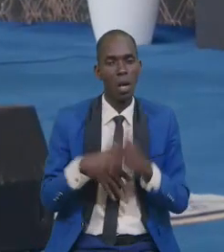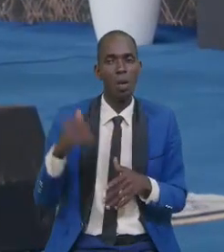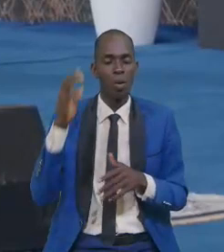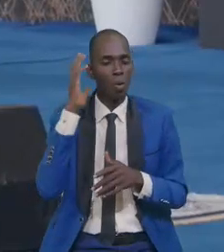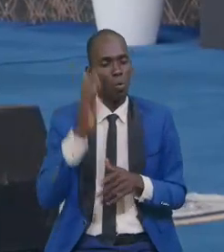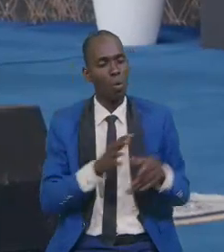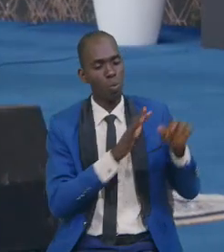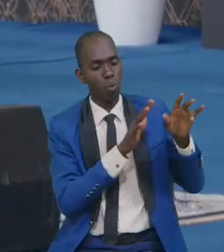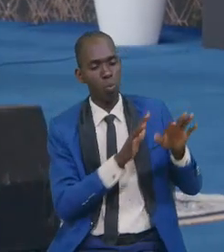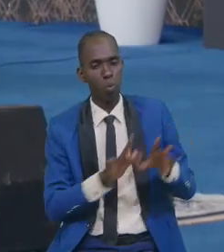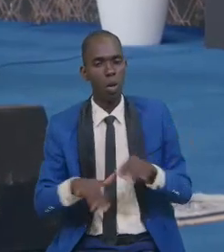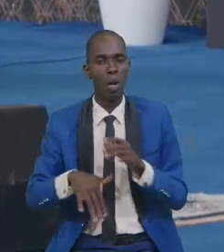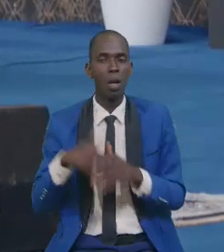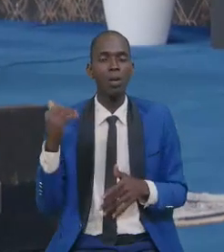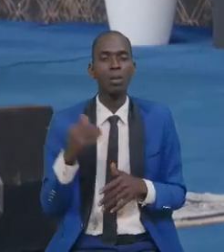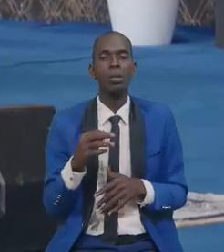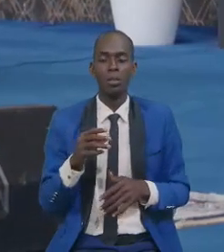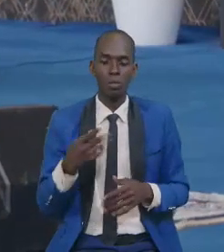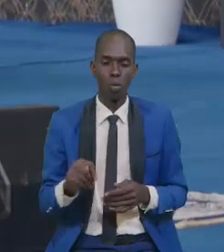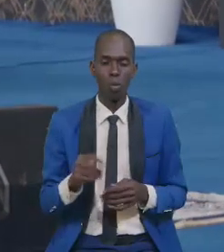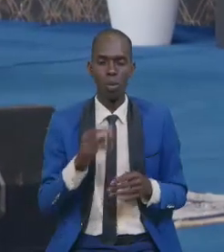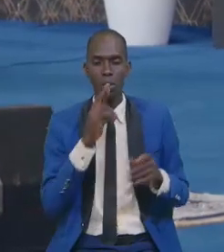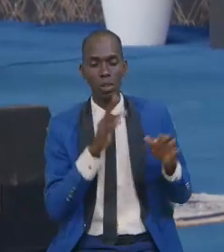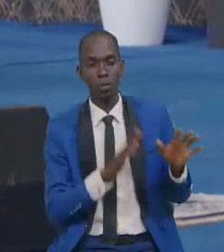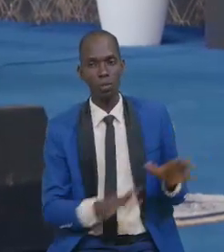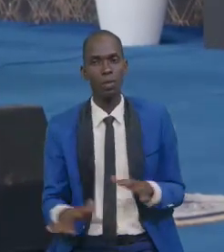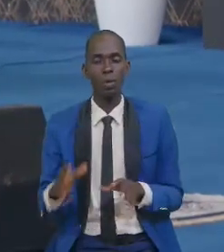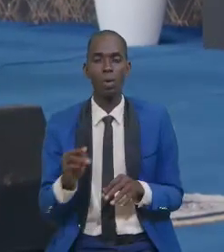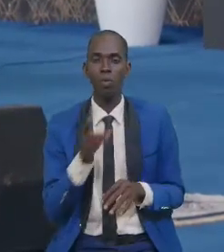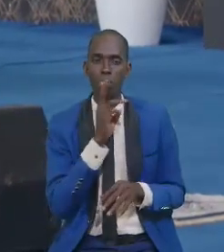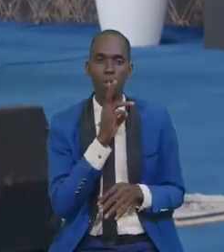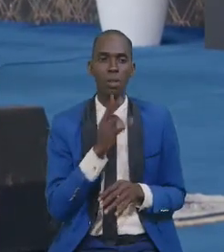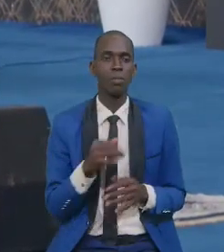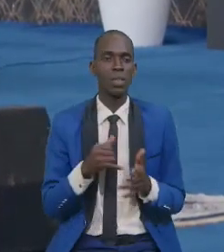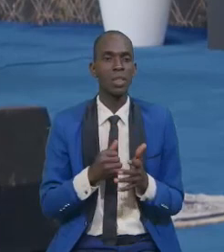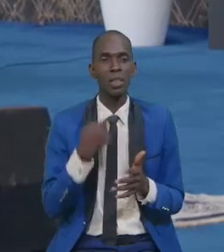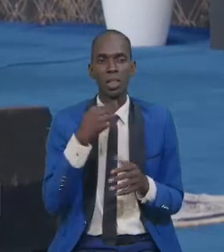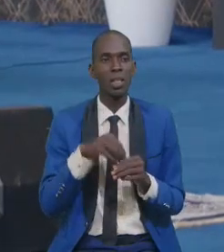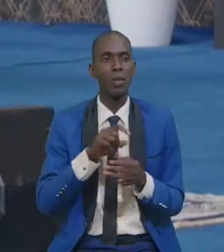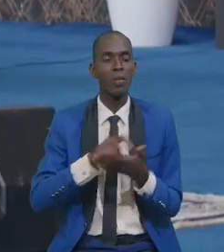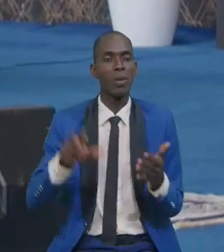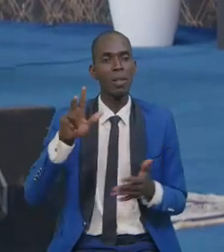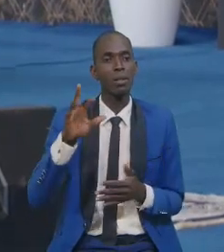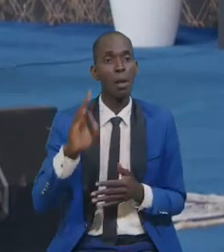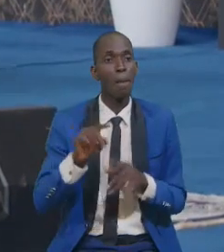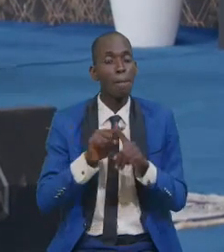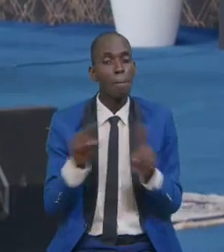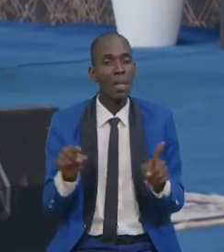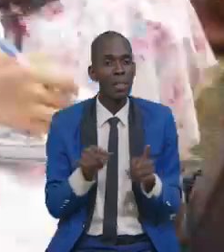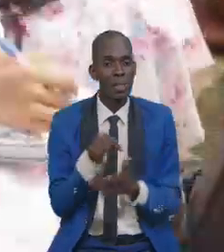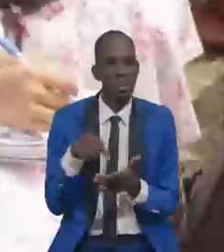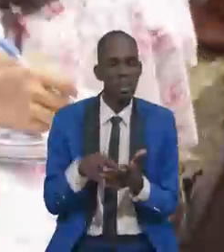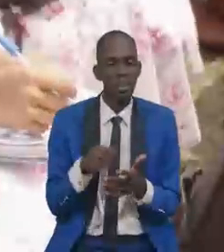out rivers of living water. Verse 39, it says, but they speak he of